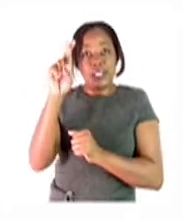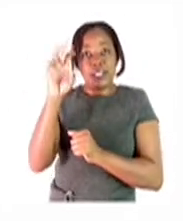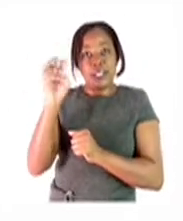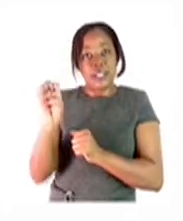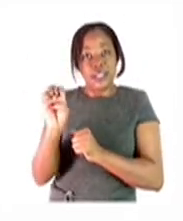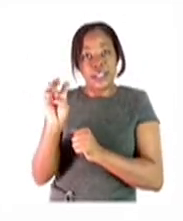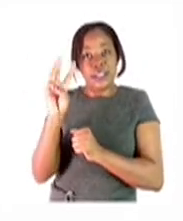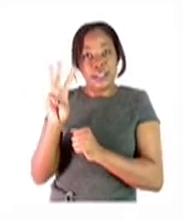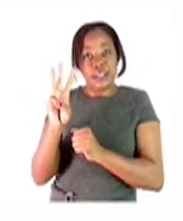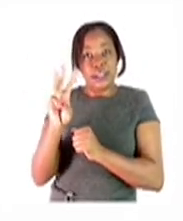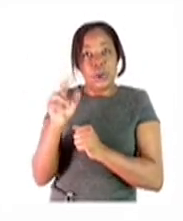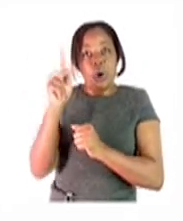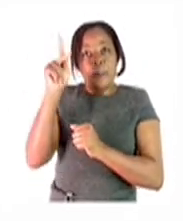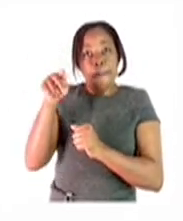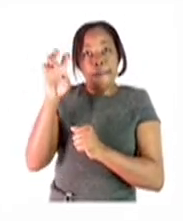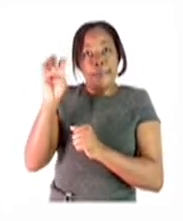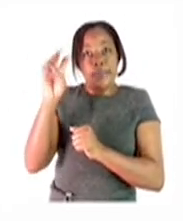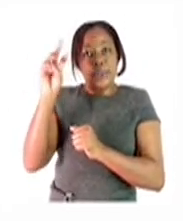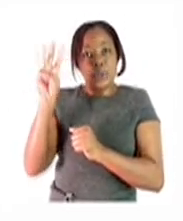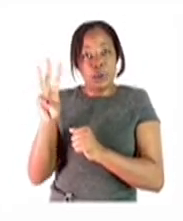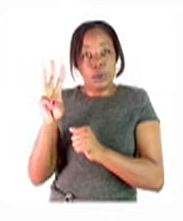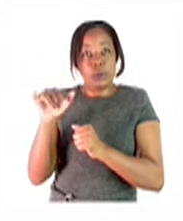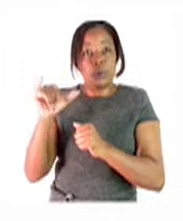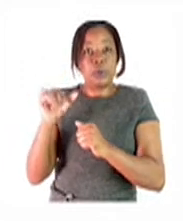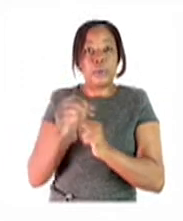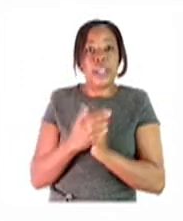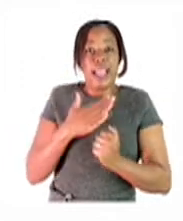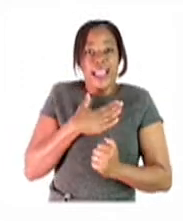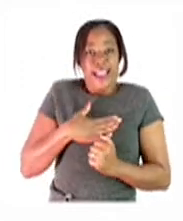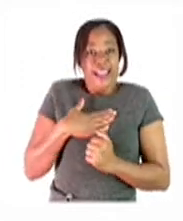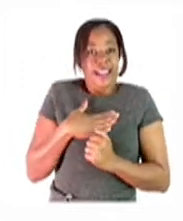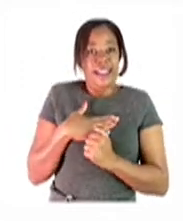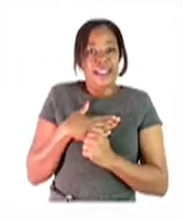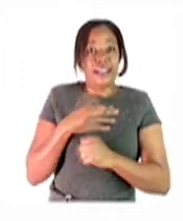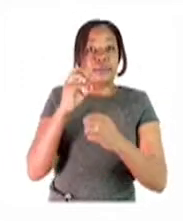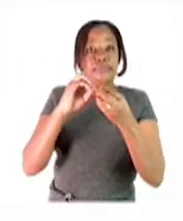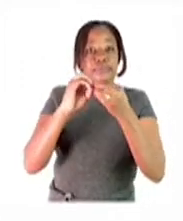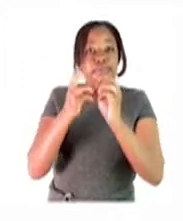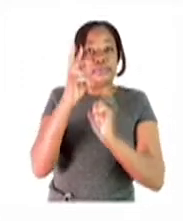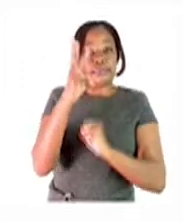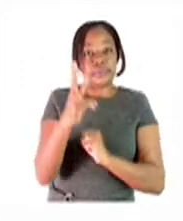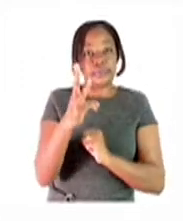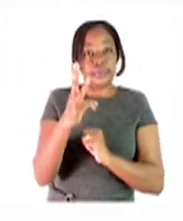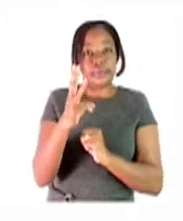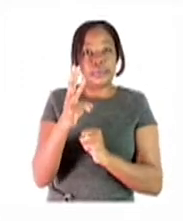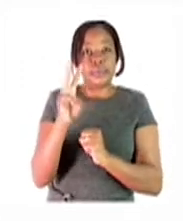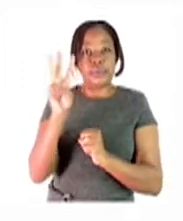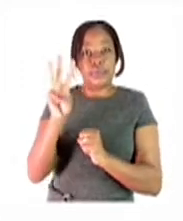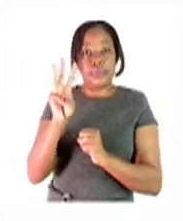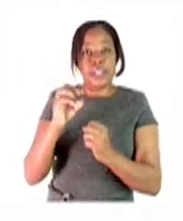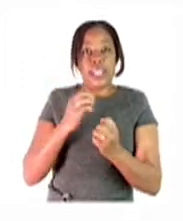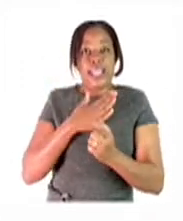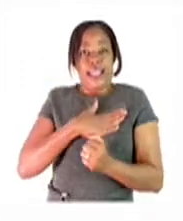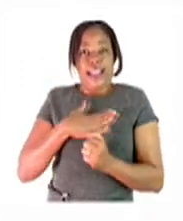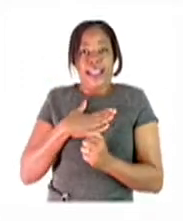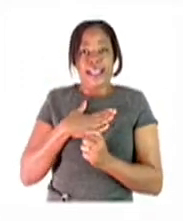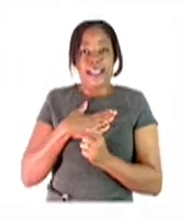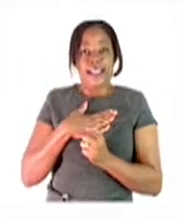I love to bubble gum. New or chew. Same, it was my